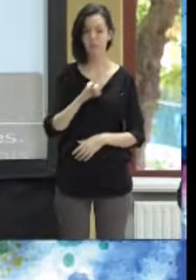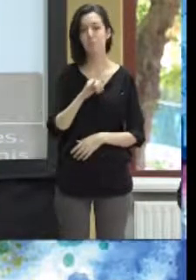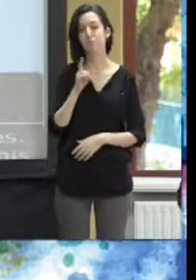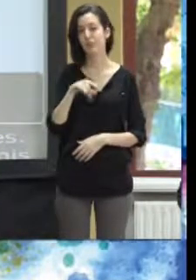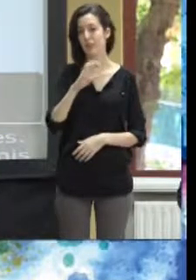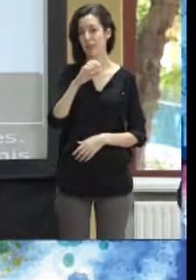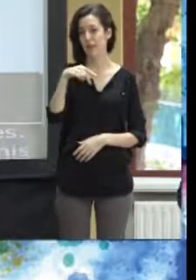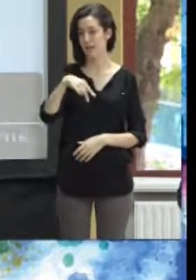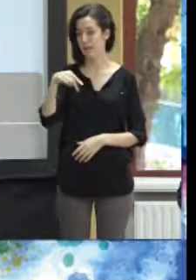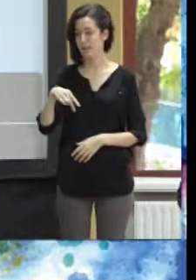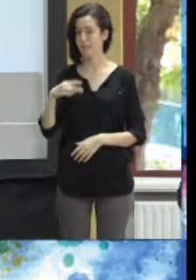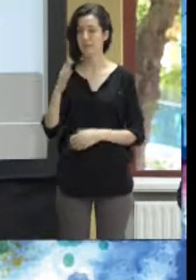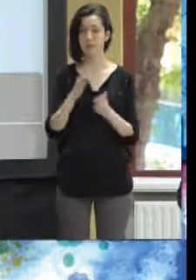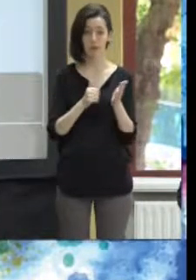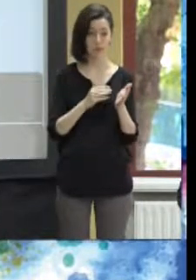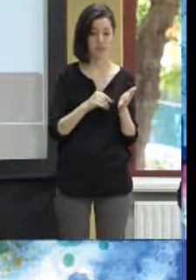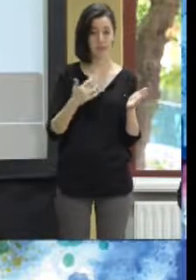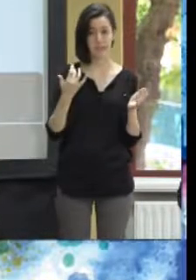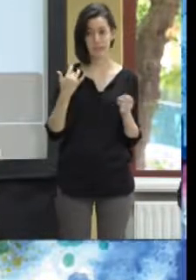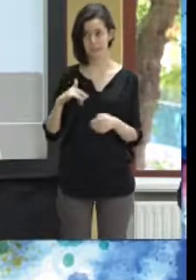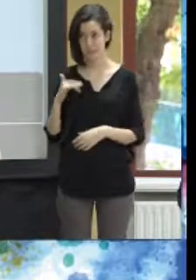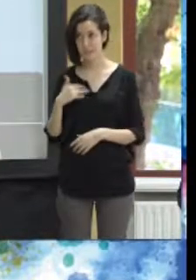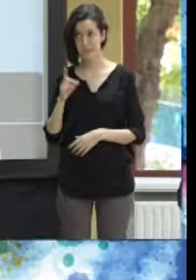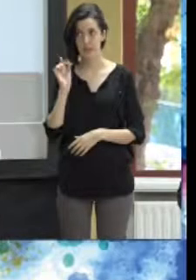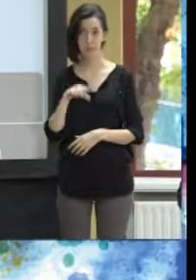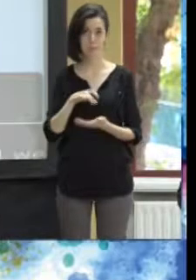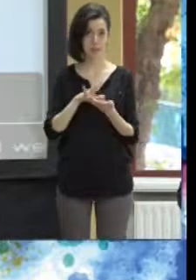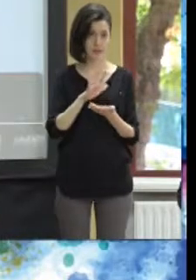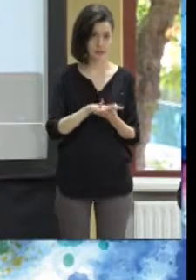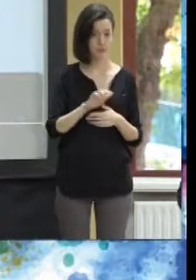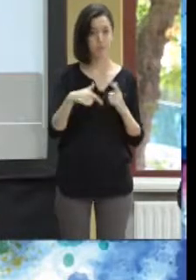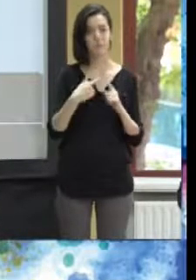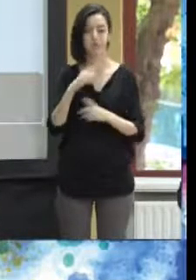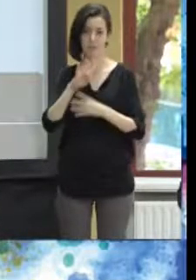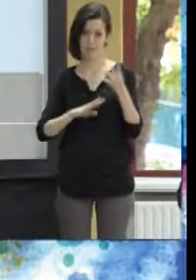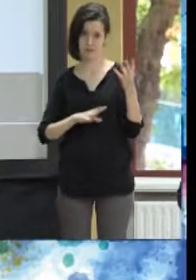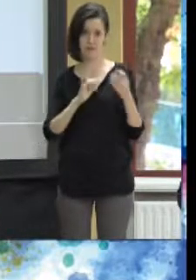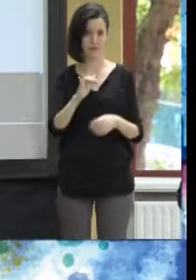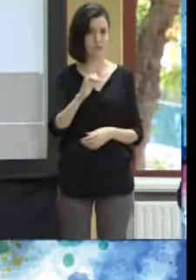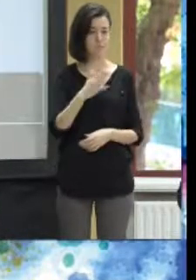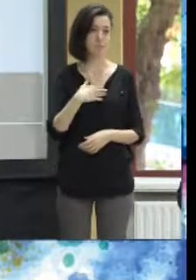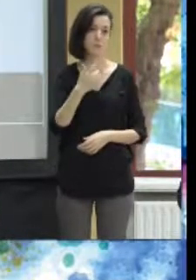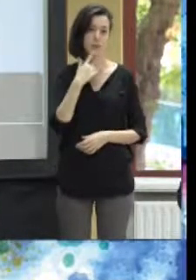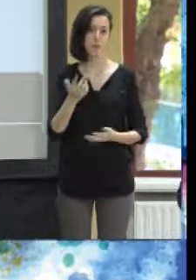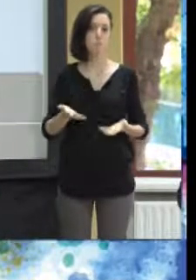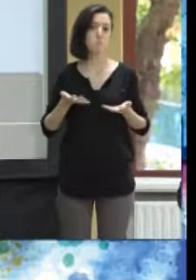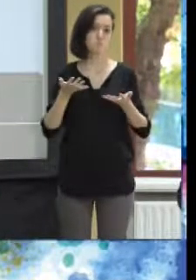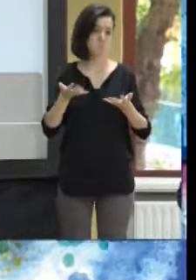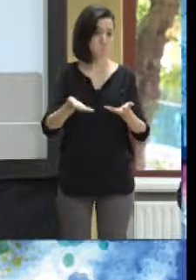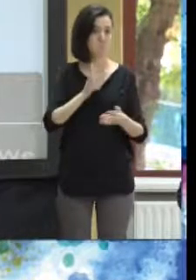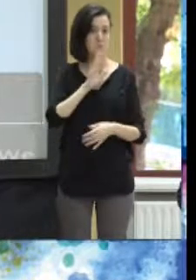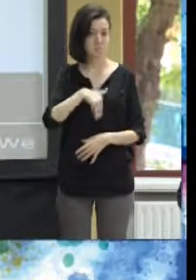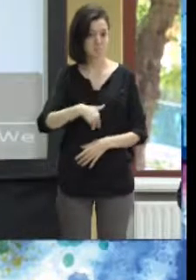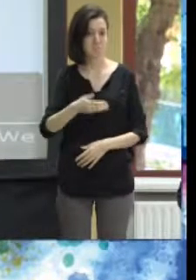few, the CDN, in Valencia, in Seville. We've had it in Malaga and in Barcelona. So there is quite